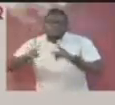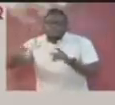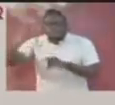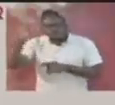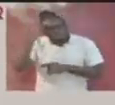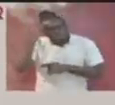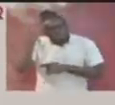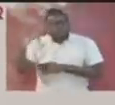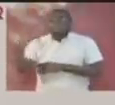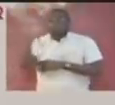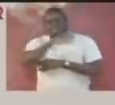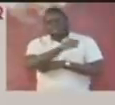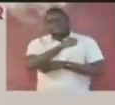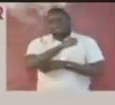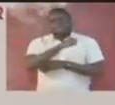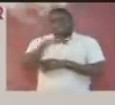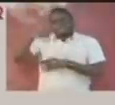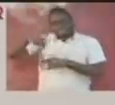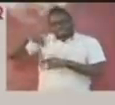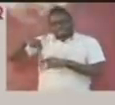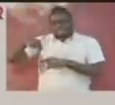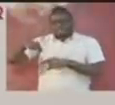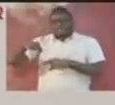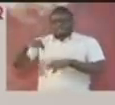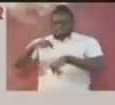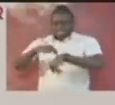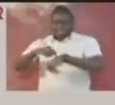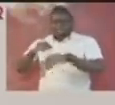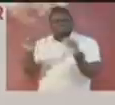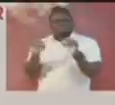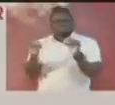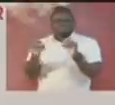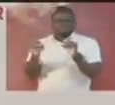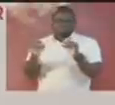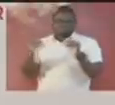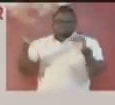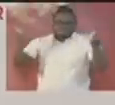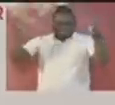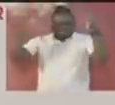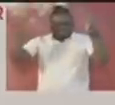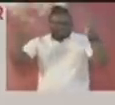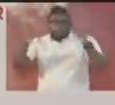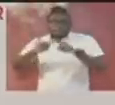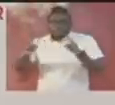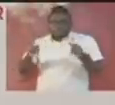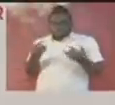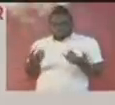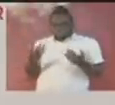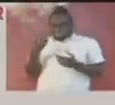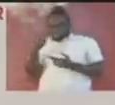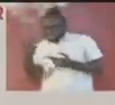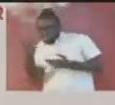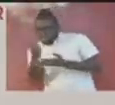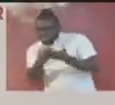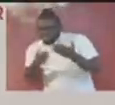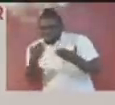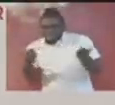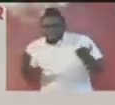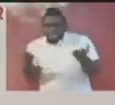But again, there are things you can do, and I'm seeing some of it online even at the moment. You know, there